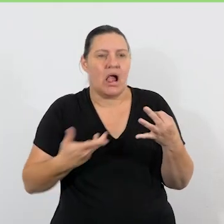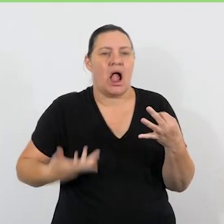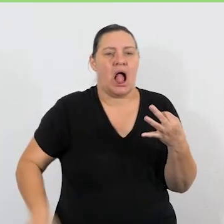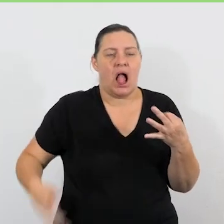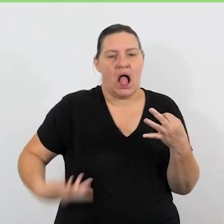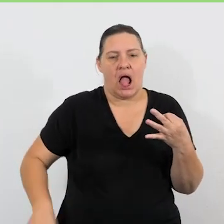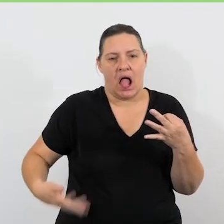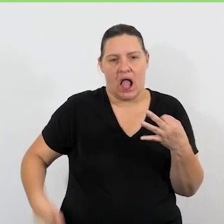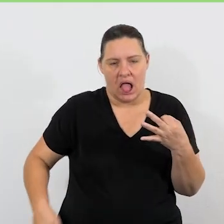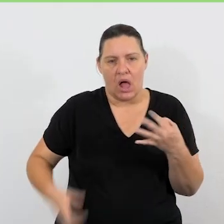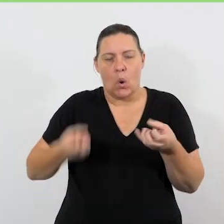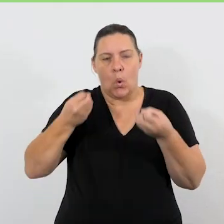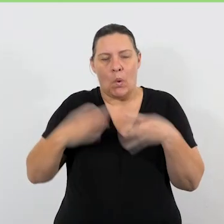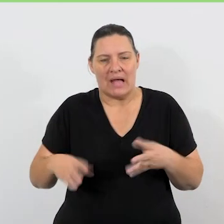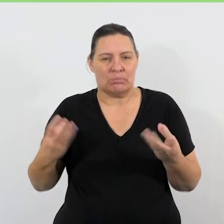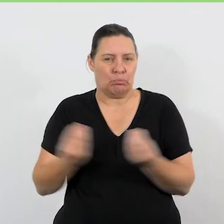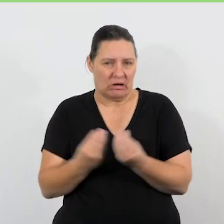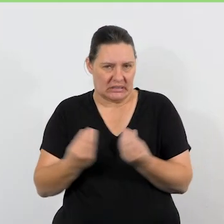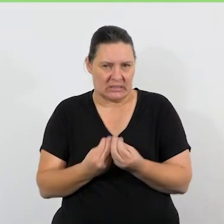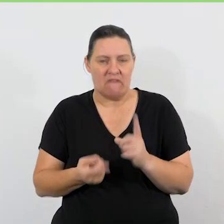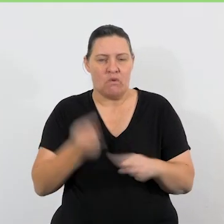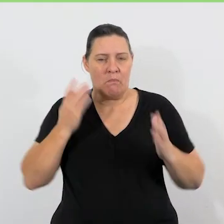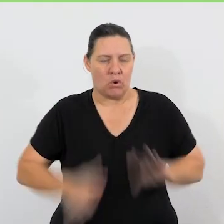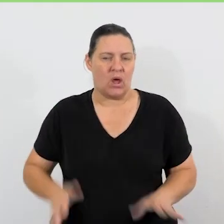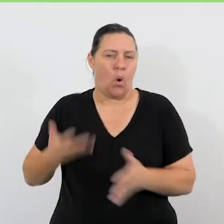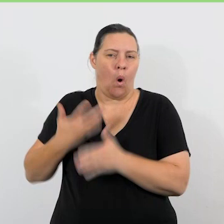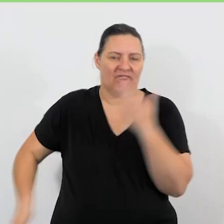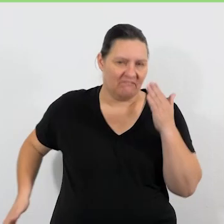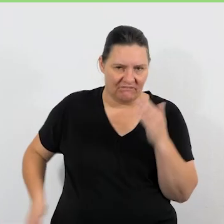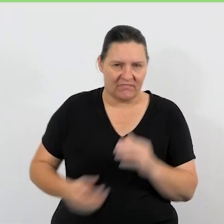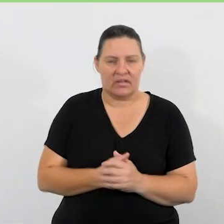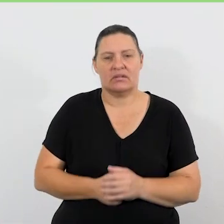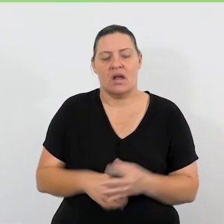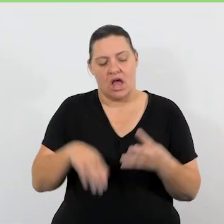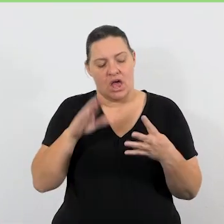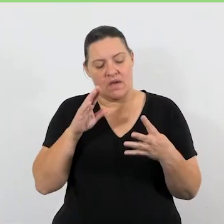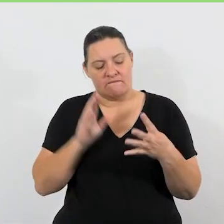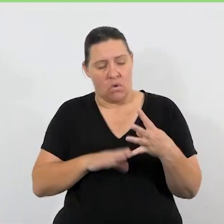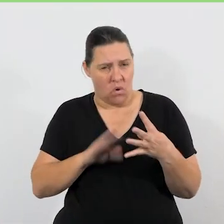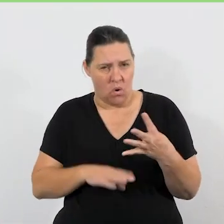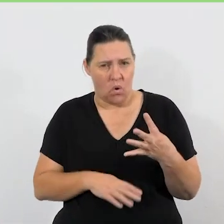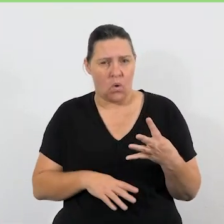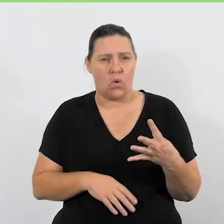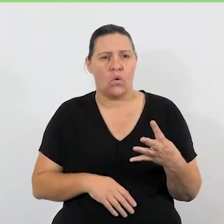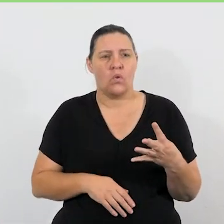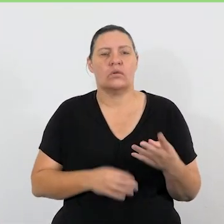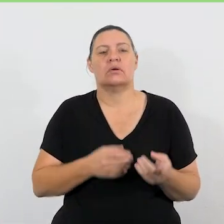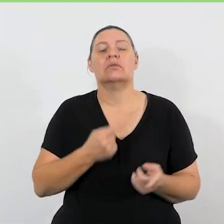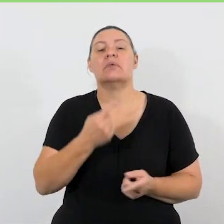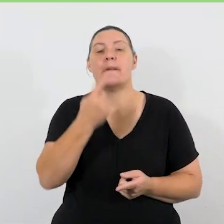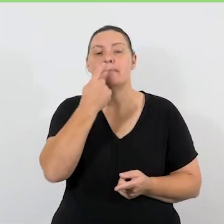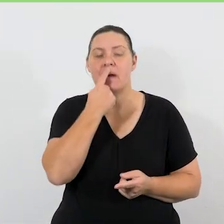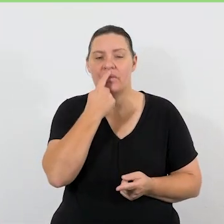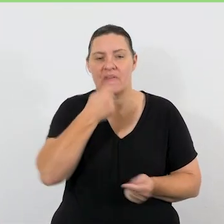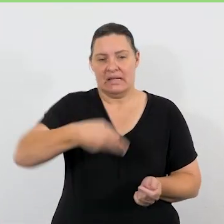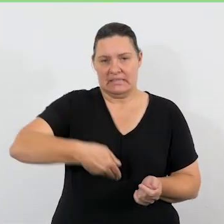of undigested waste products from the body. The fourth one is the tube that connects